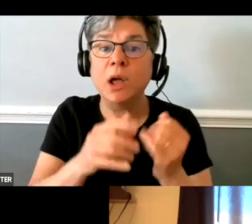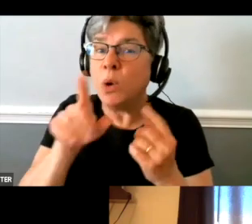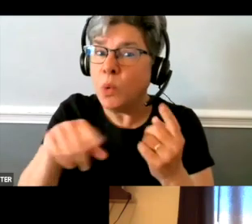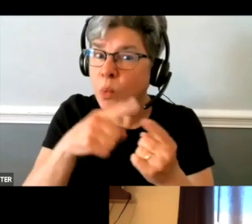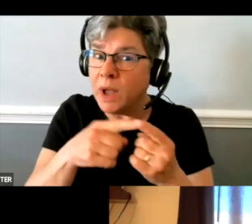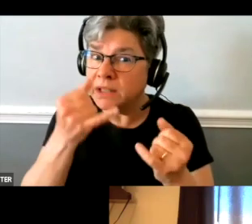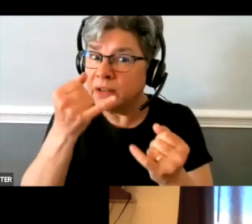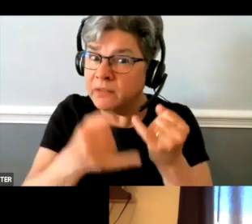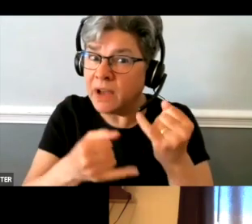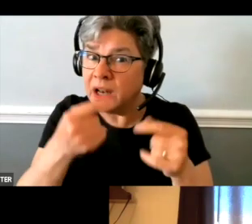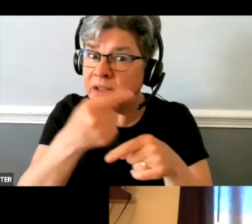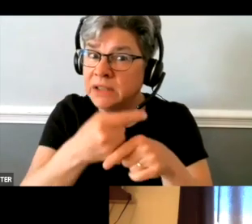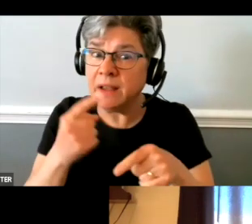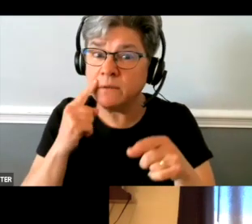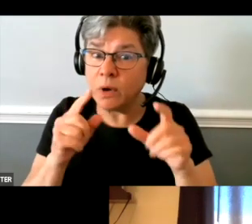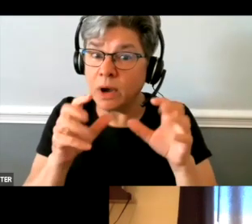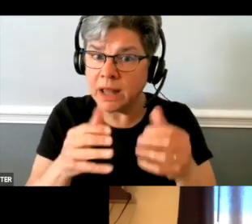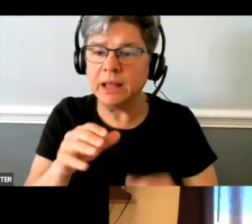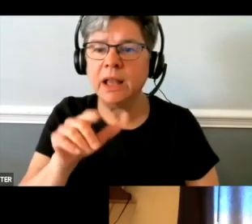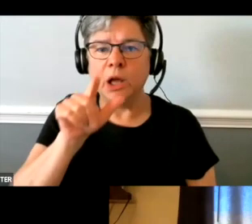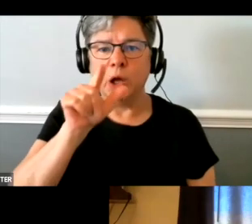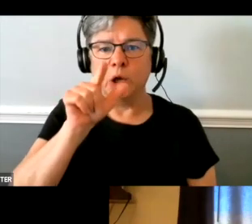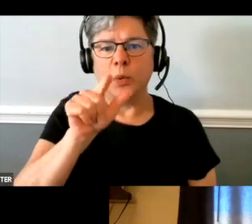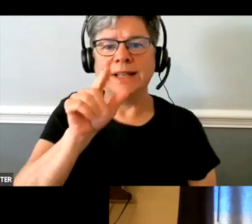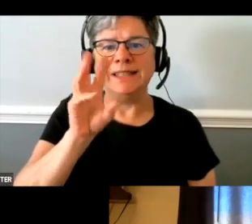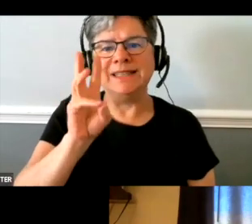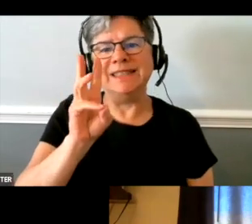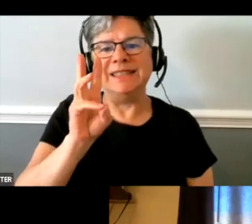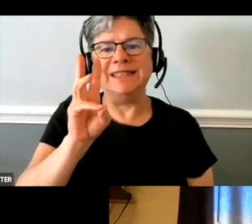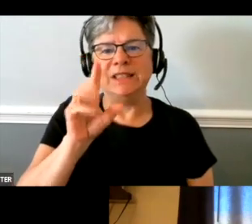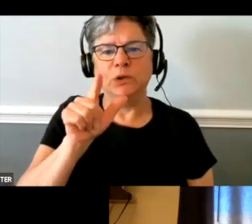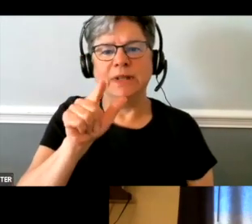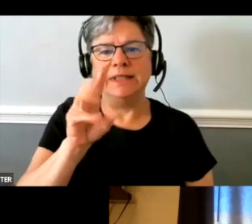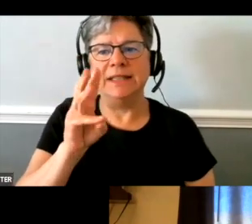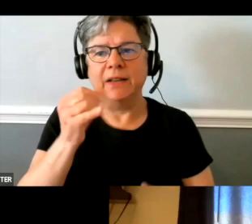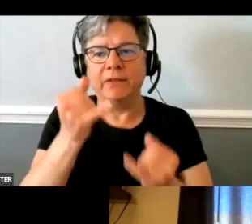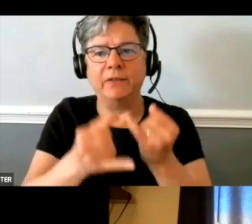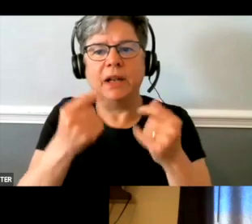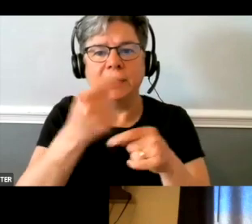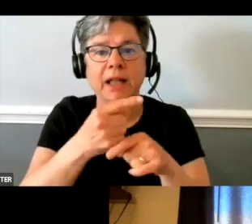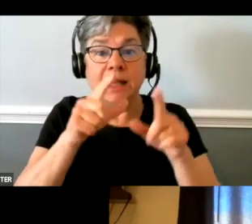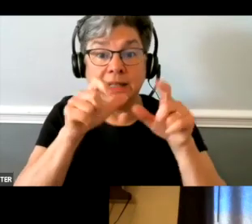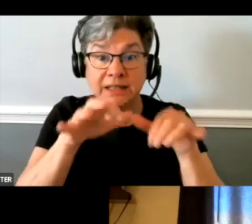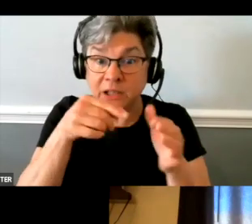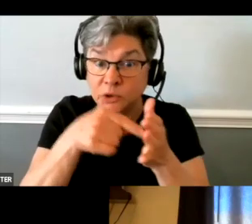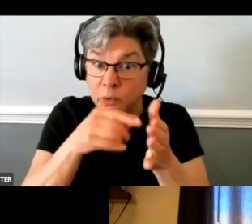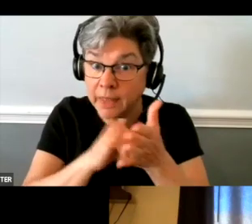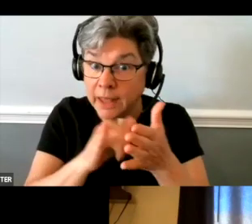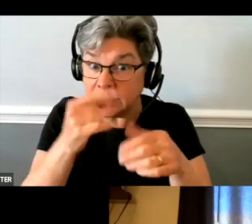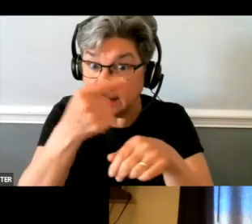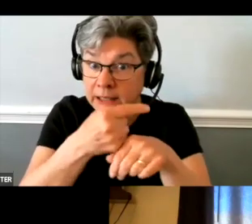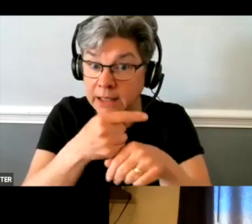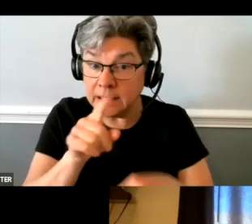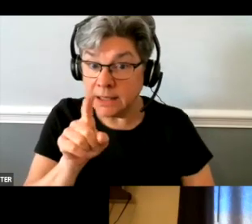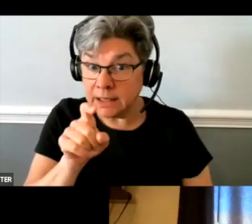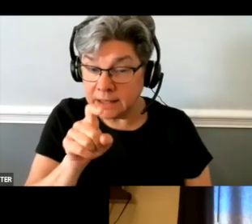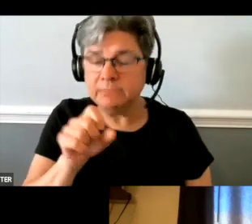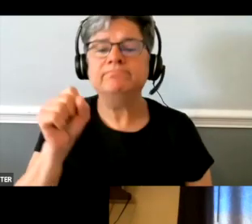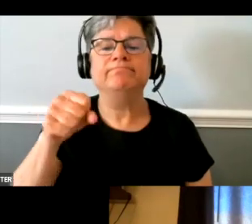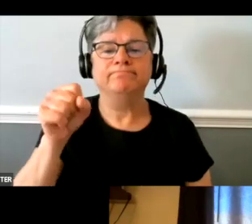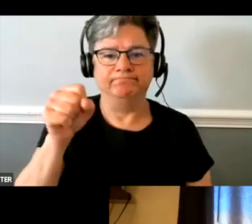final date of the class? The 26th. Okay, and the test is due on that day?